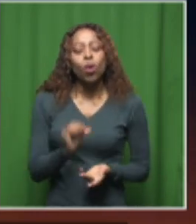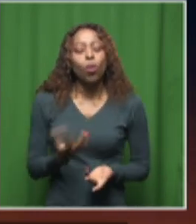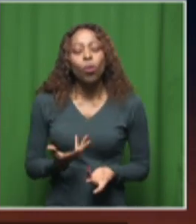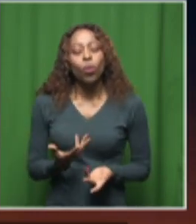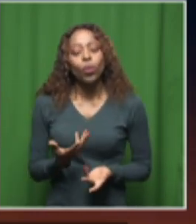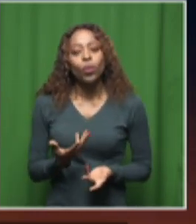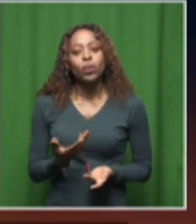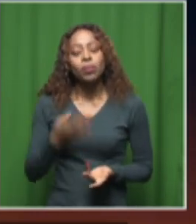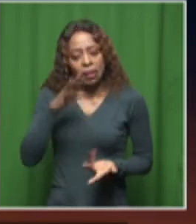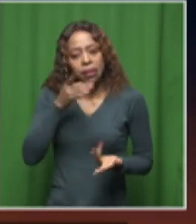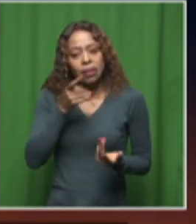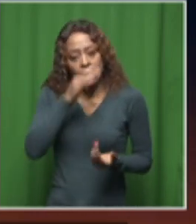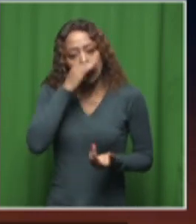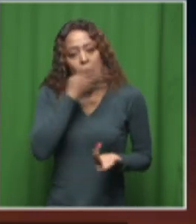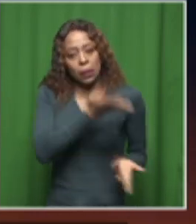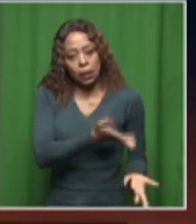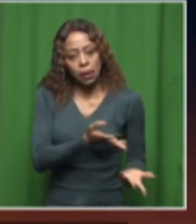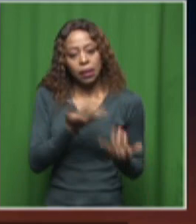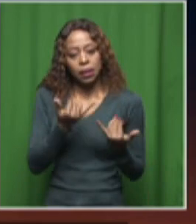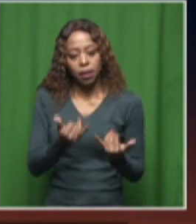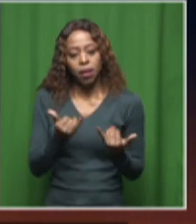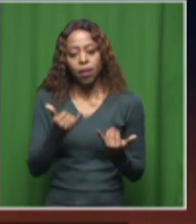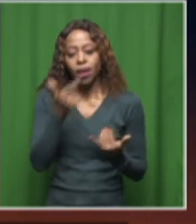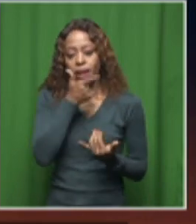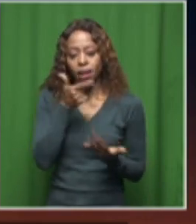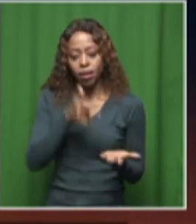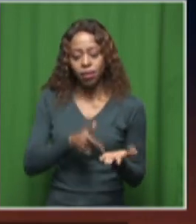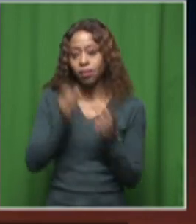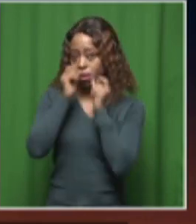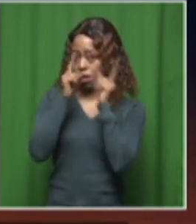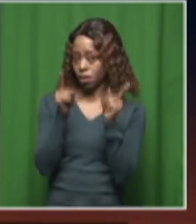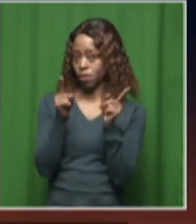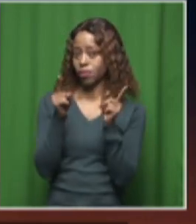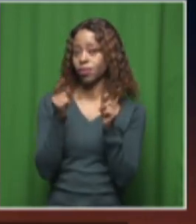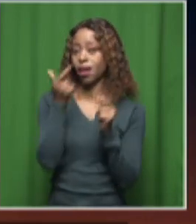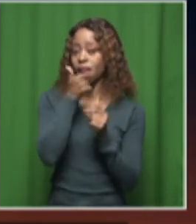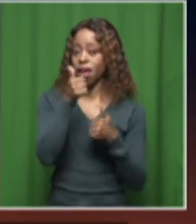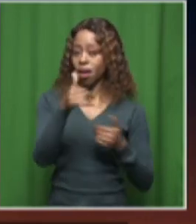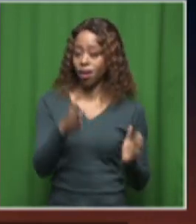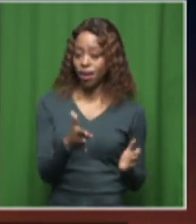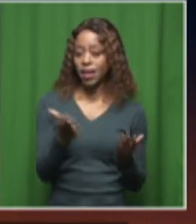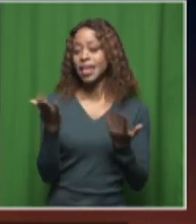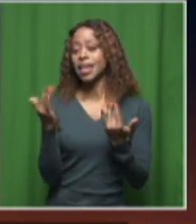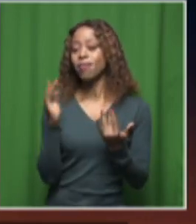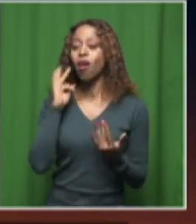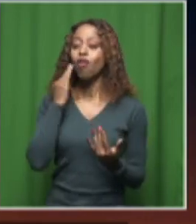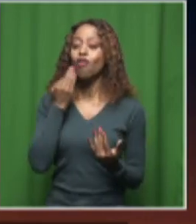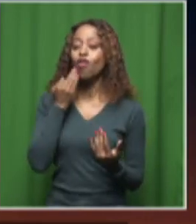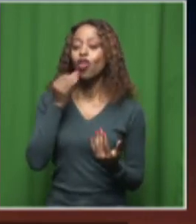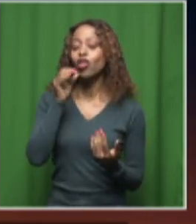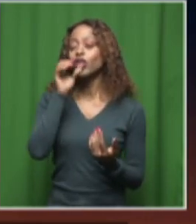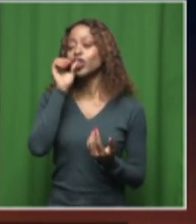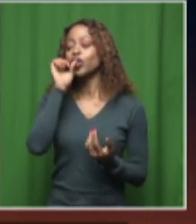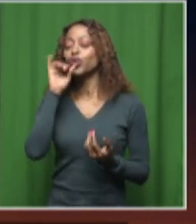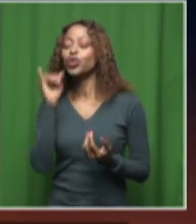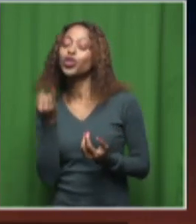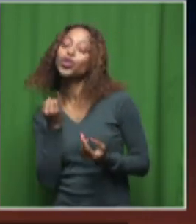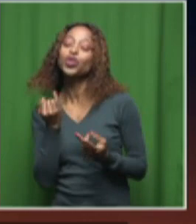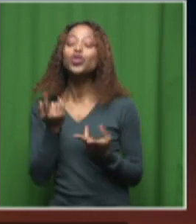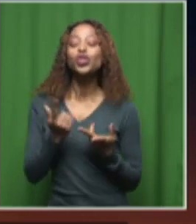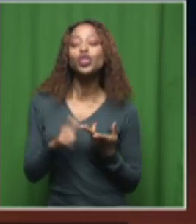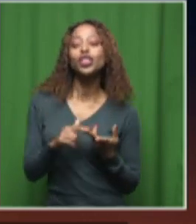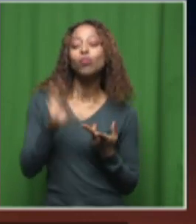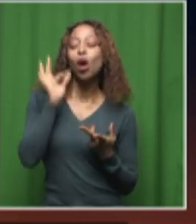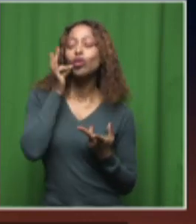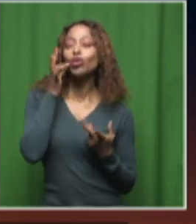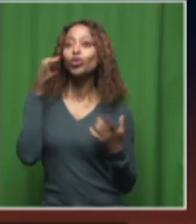it becomes a habit. So when they open their lunch, my kids know that when they're opening their lunch boxes, they're not expecting fruit juices, they're not expecting anything high in